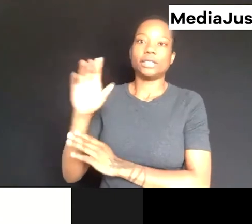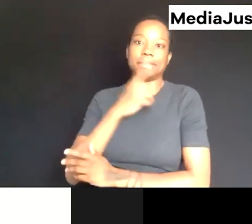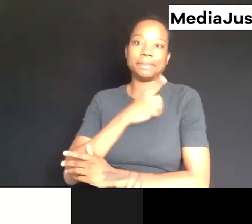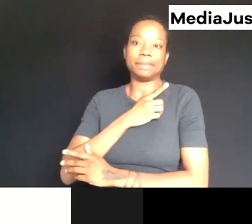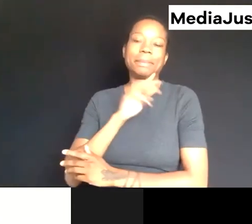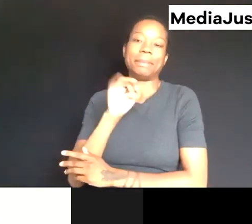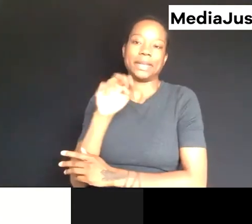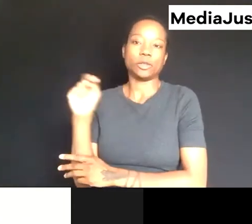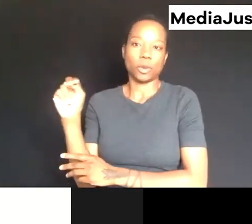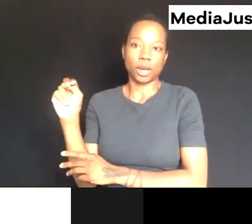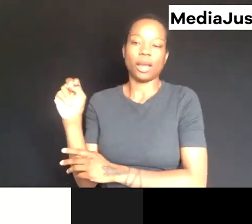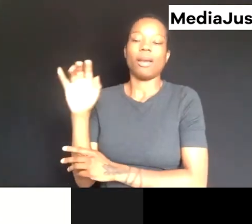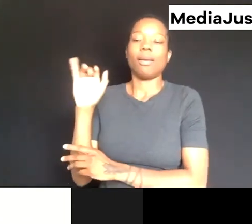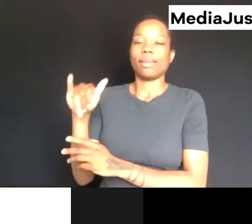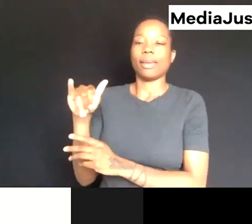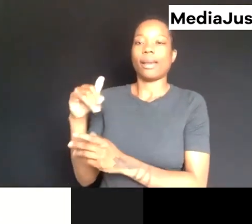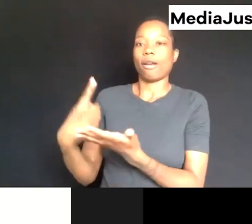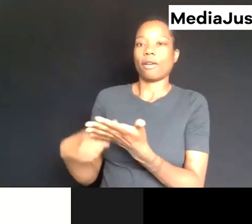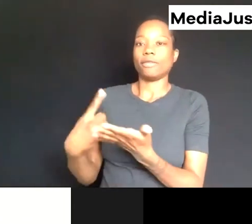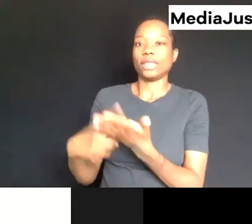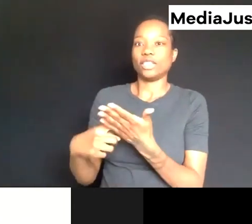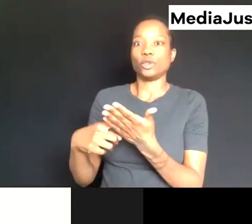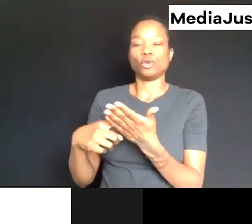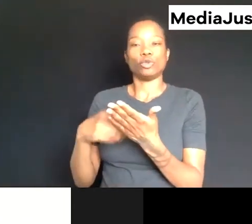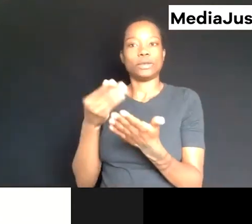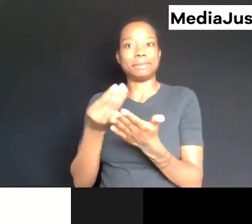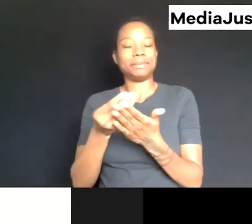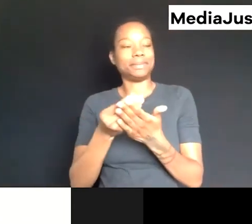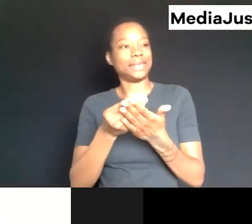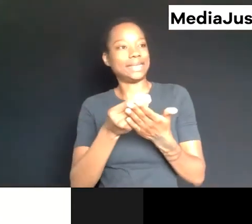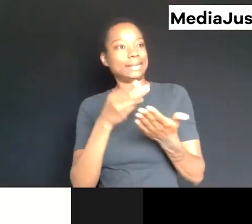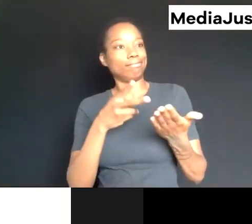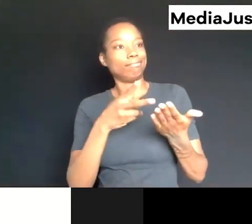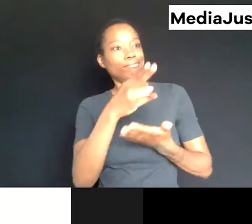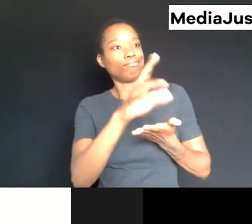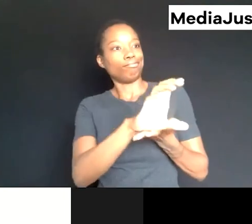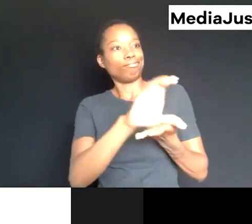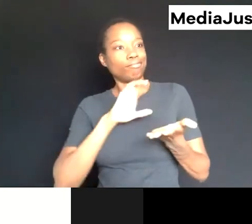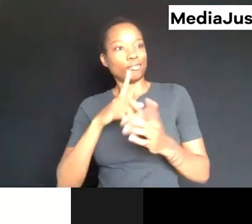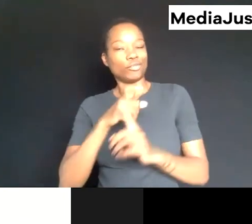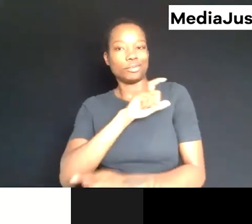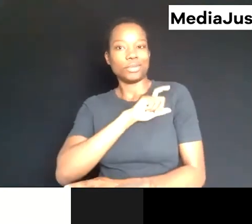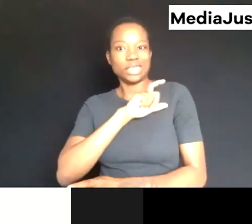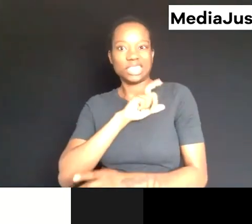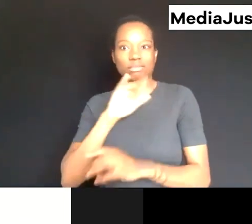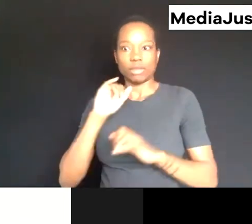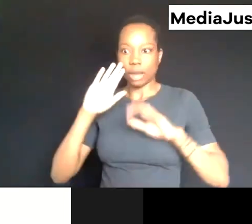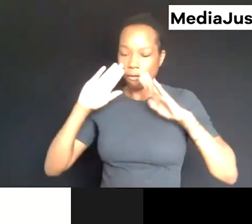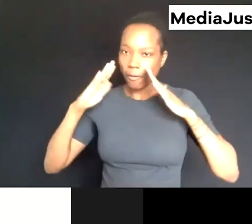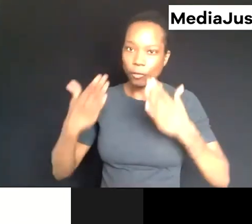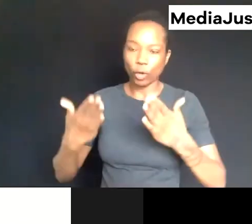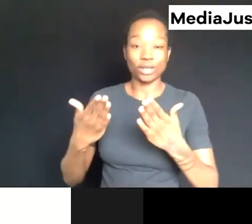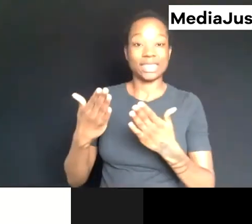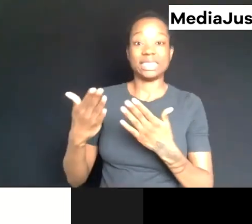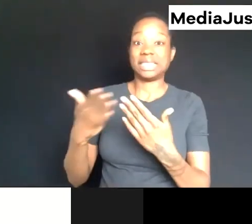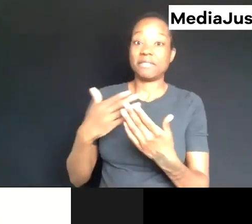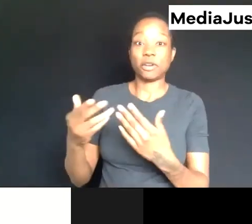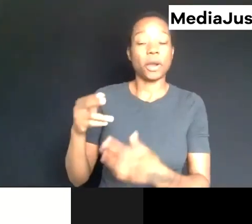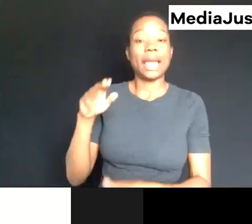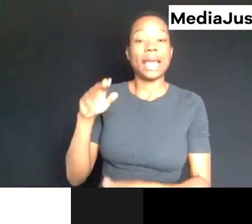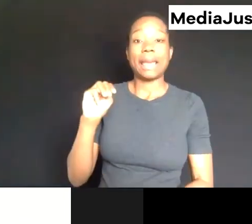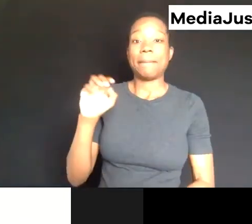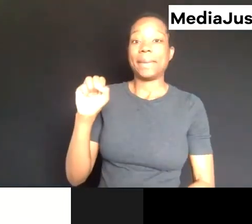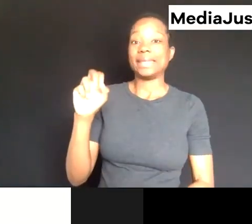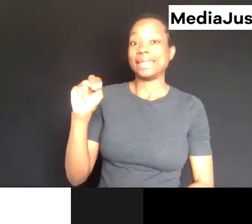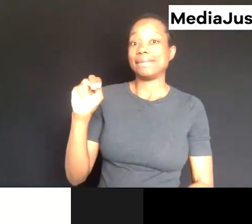defund the police has been pushed to the center, you know, you can turn on MSNBC, a progressive news outlet, and